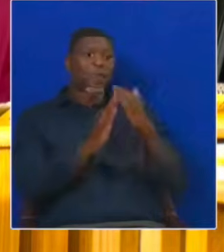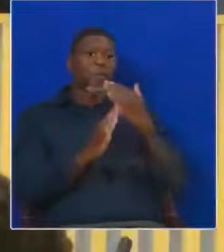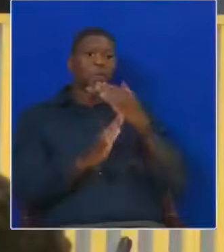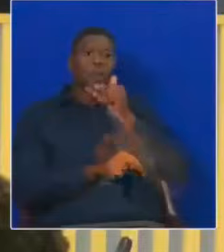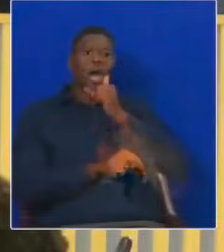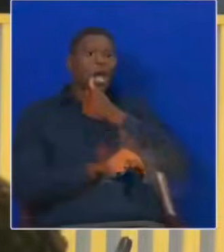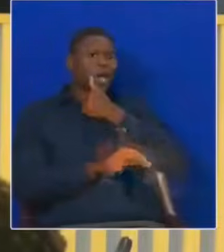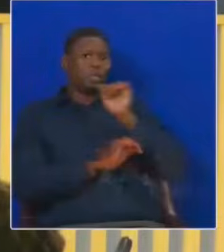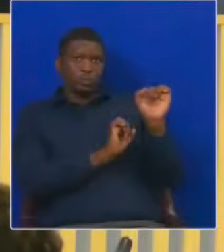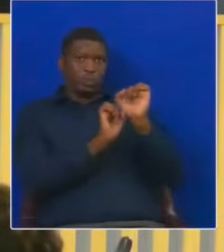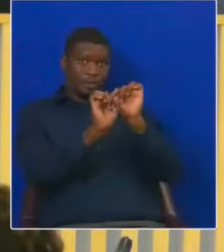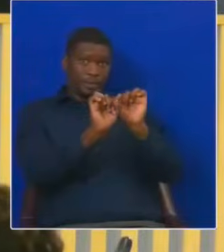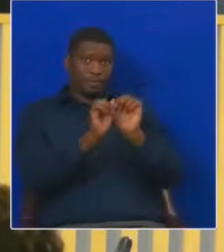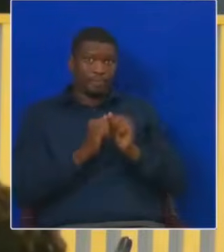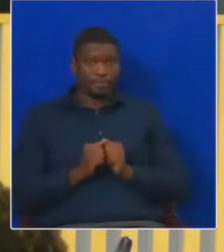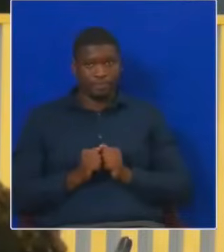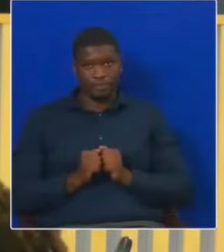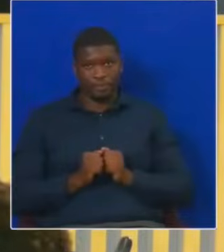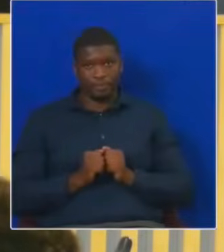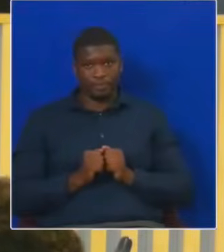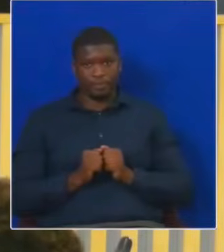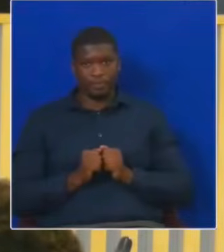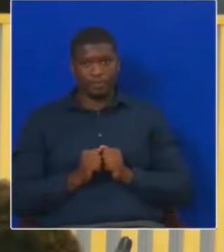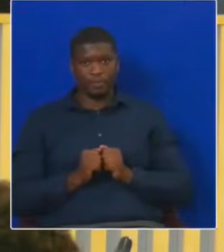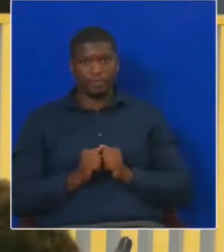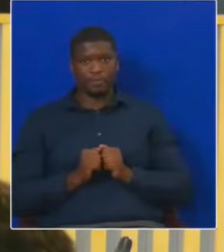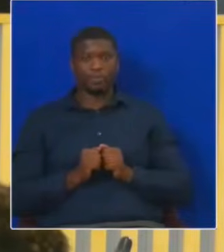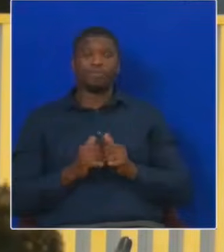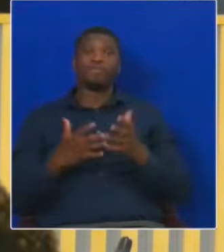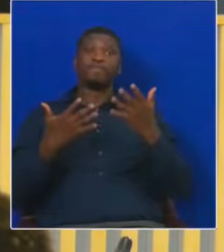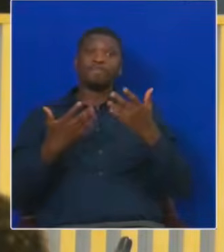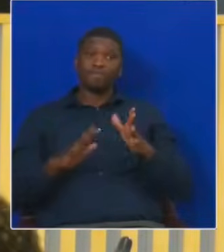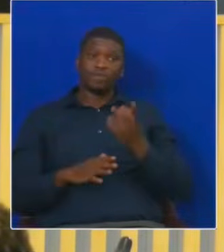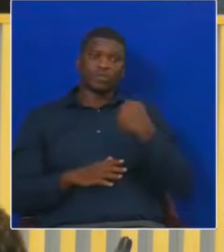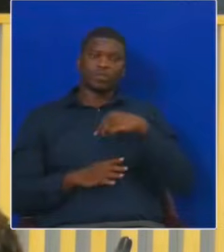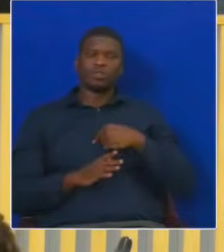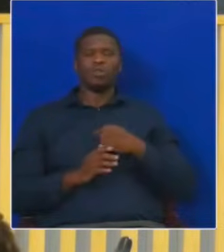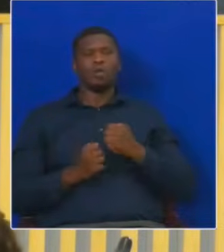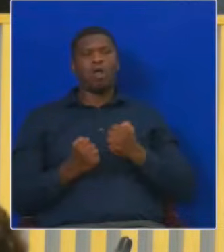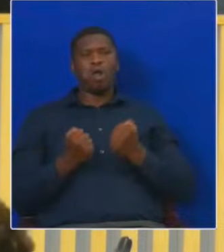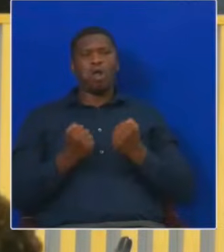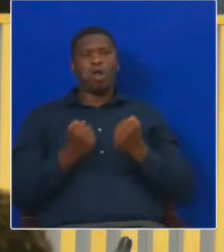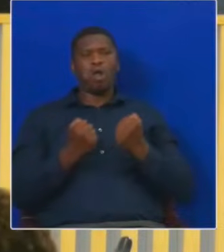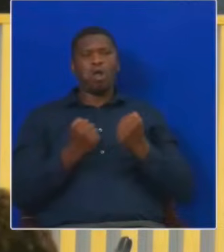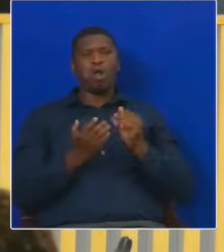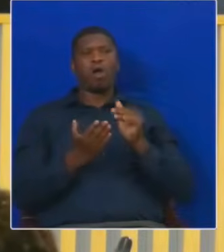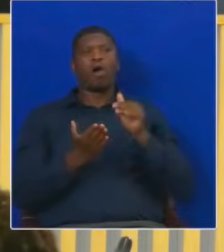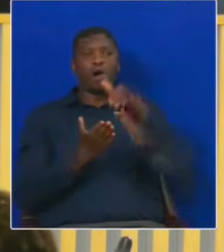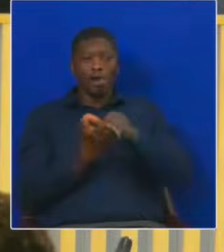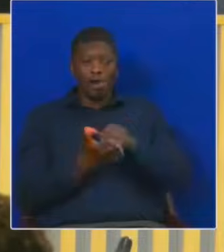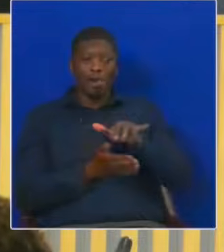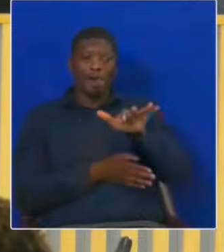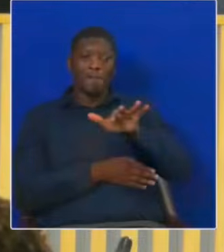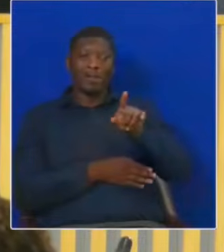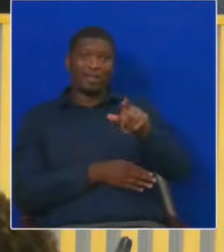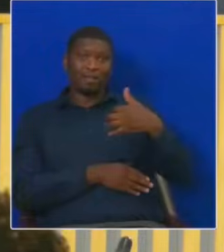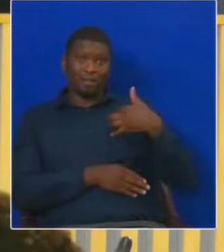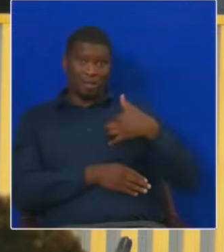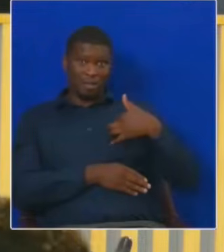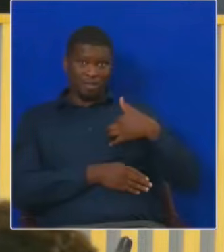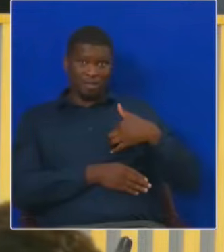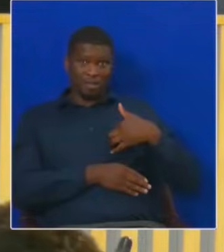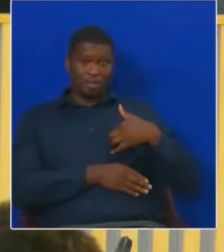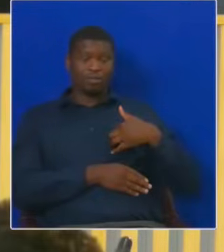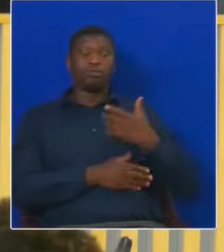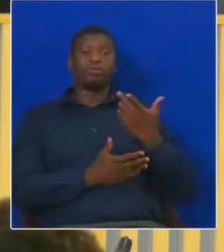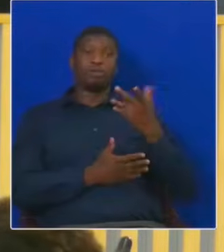Yes, upon arrival at Natalspruit, the combat members